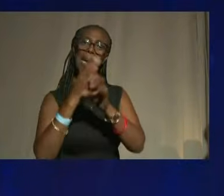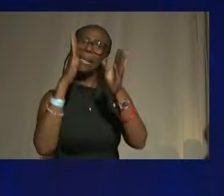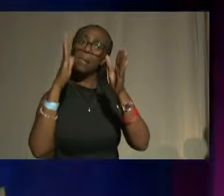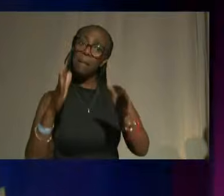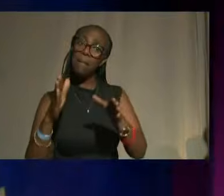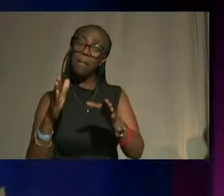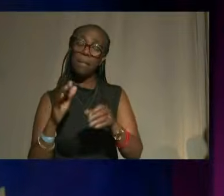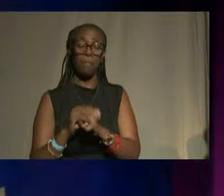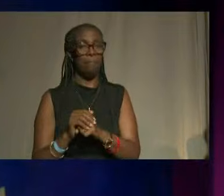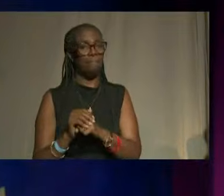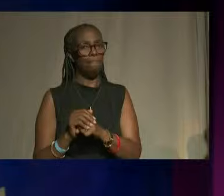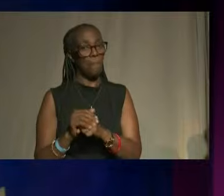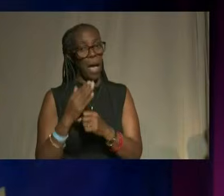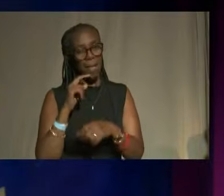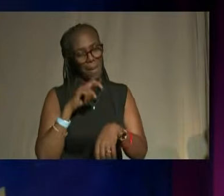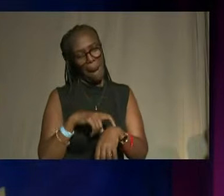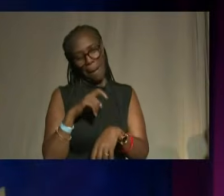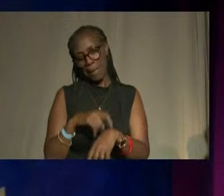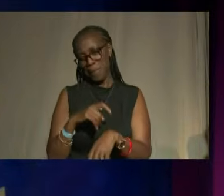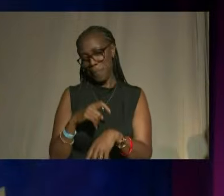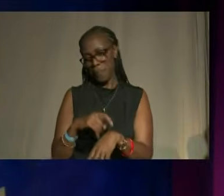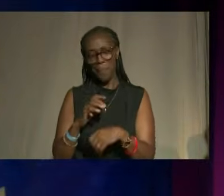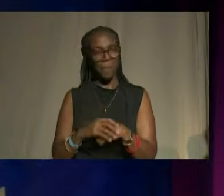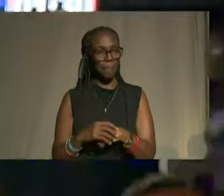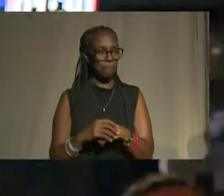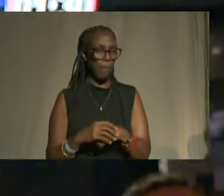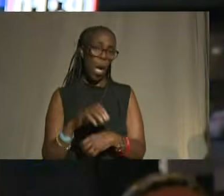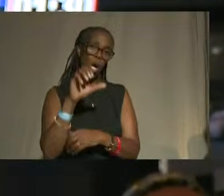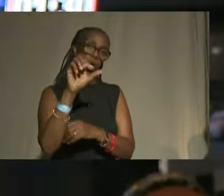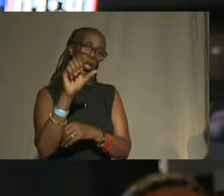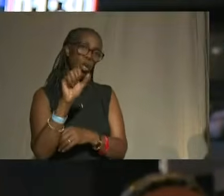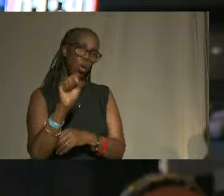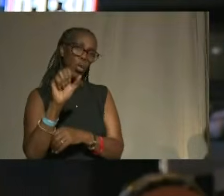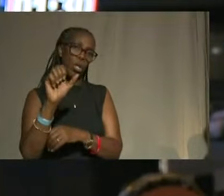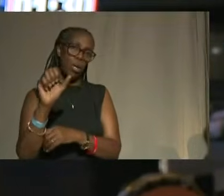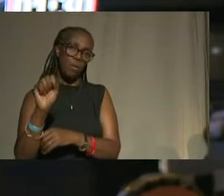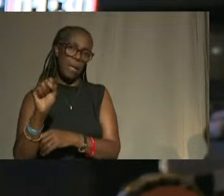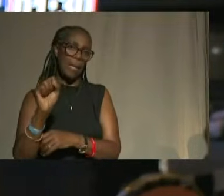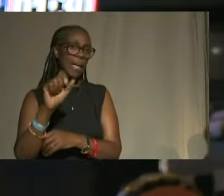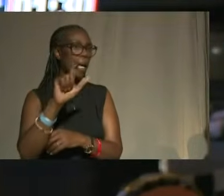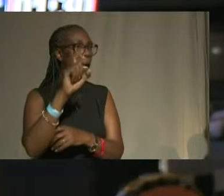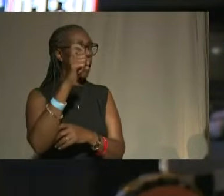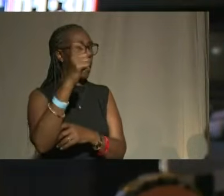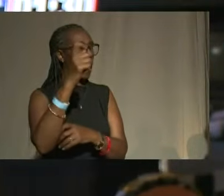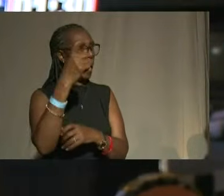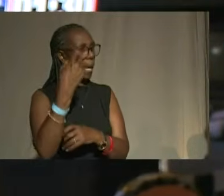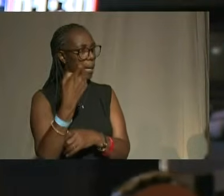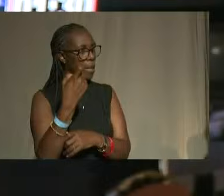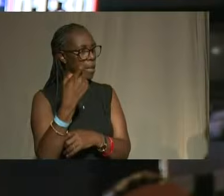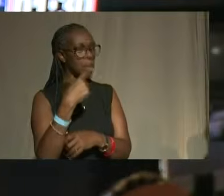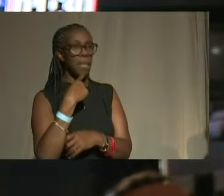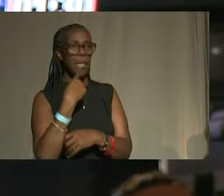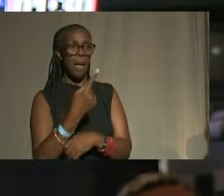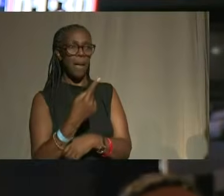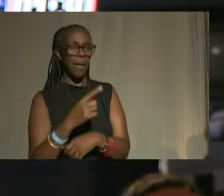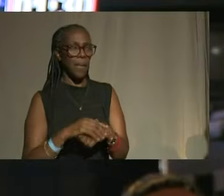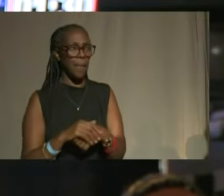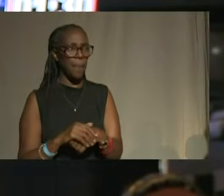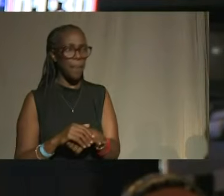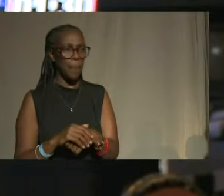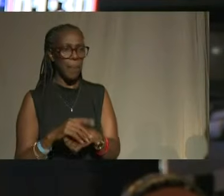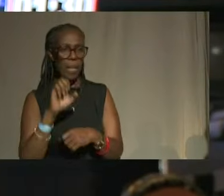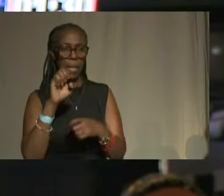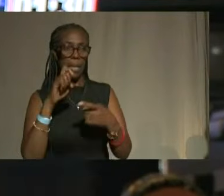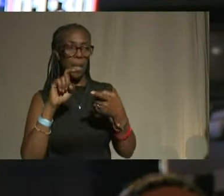you. Social media, Moy. On social media platform X, Sean from Kingston says, free healthcare